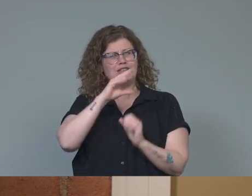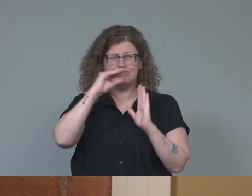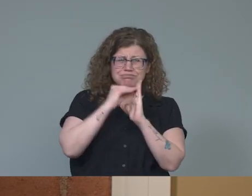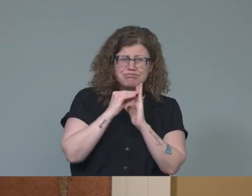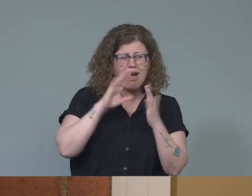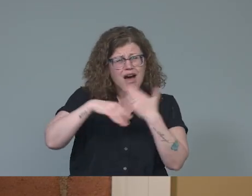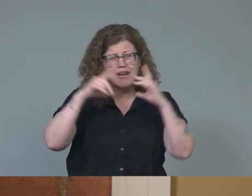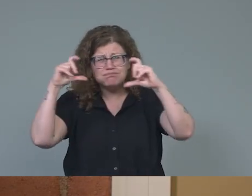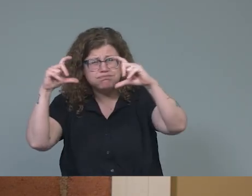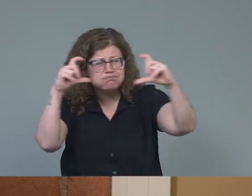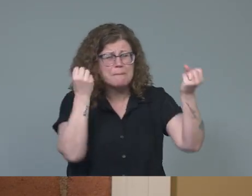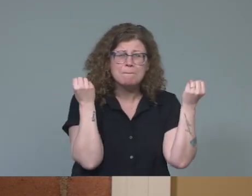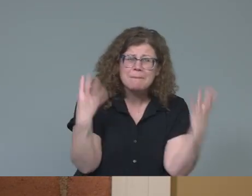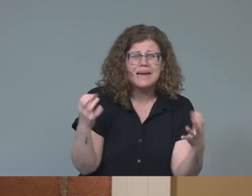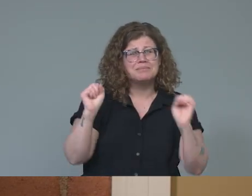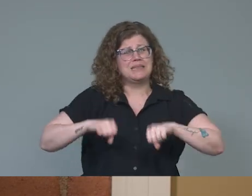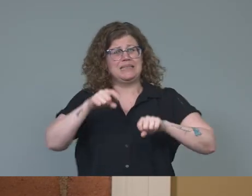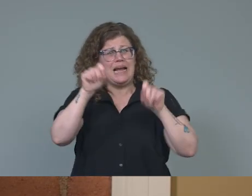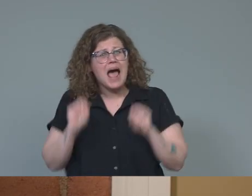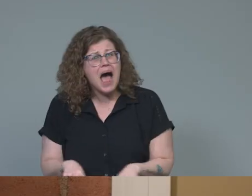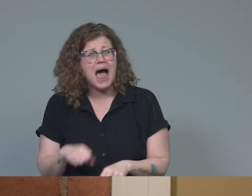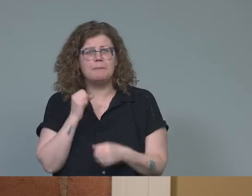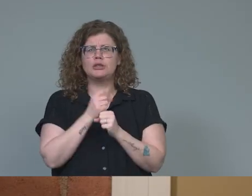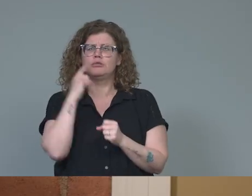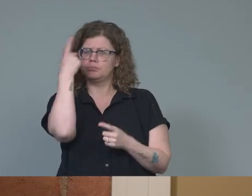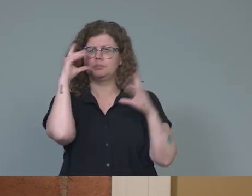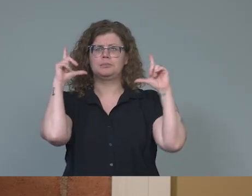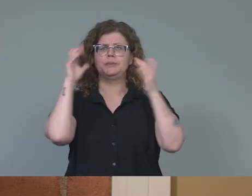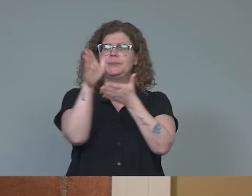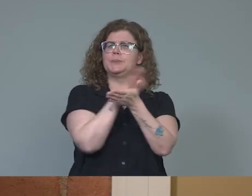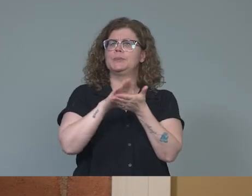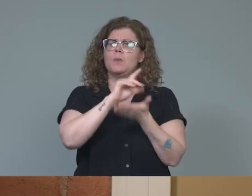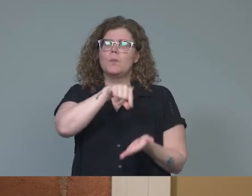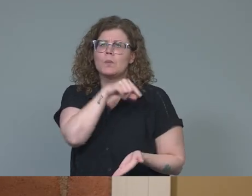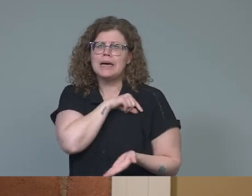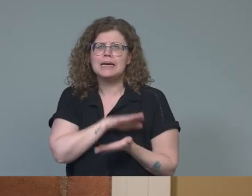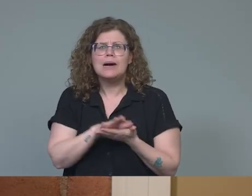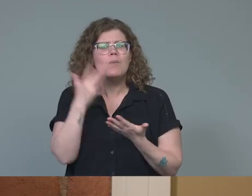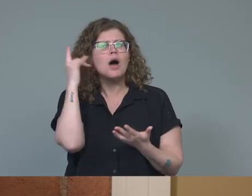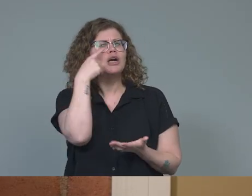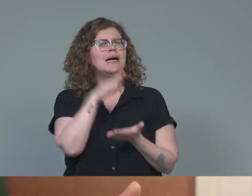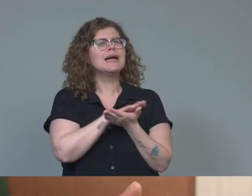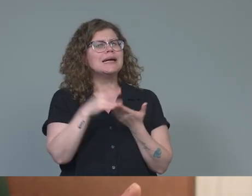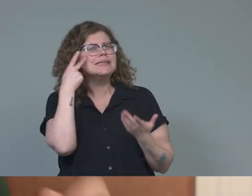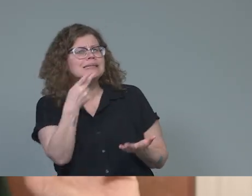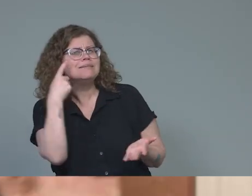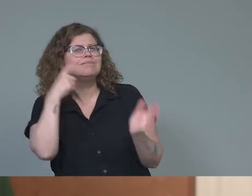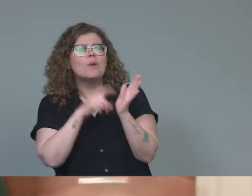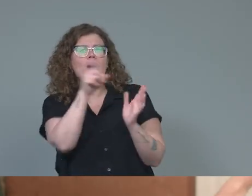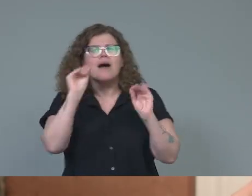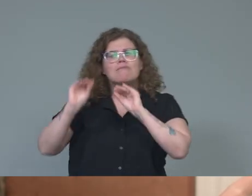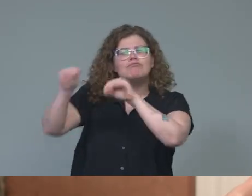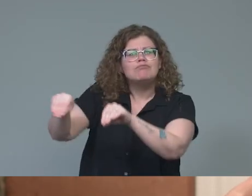the work once it's installed so that even if people haven't been by that site, they're going to want to go there. Do you